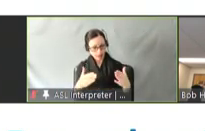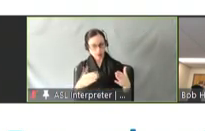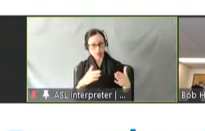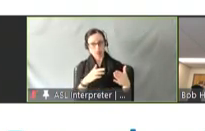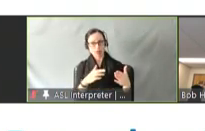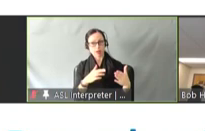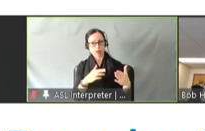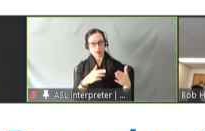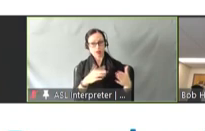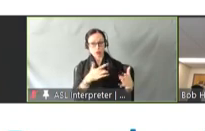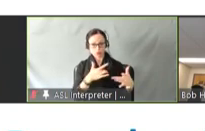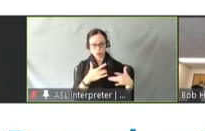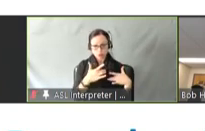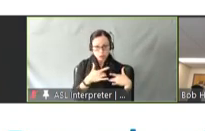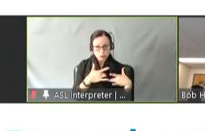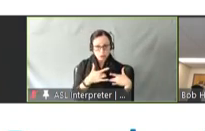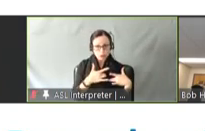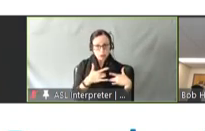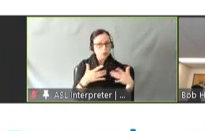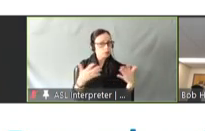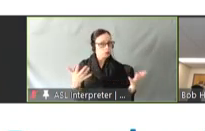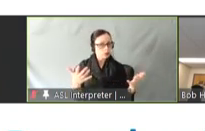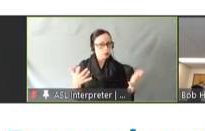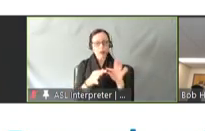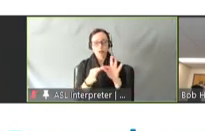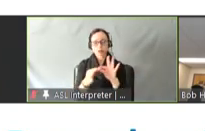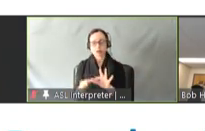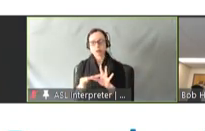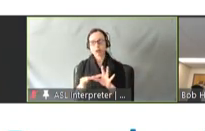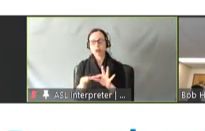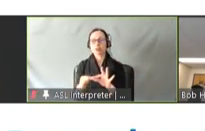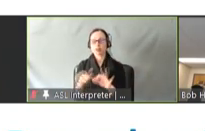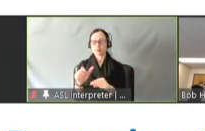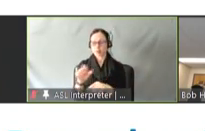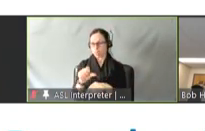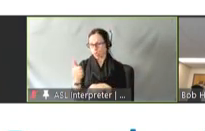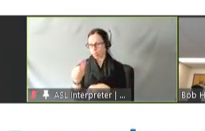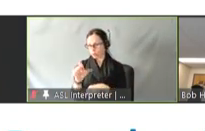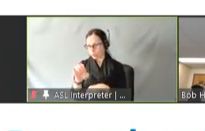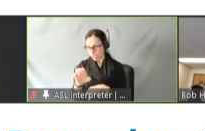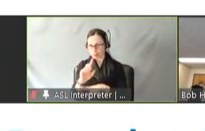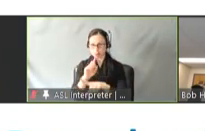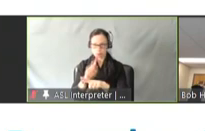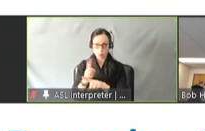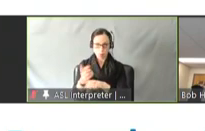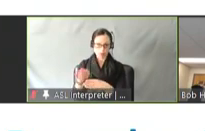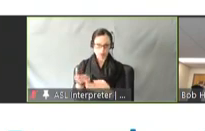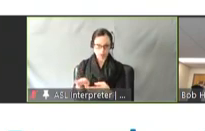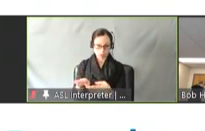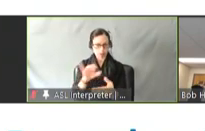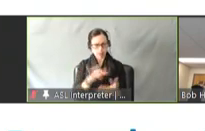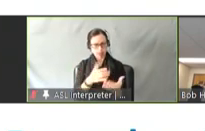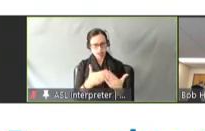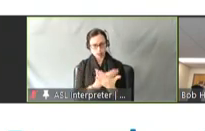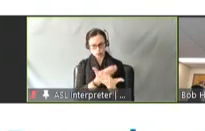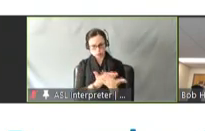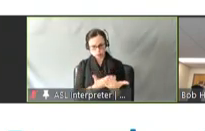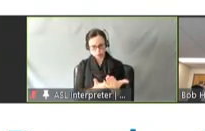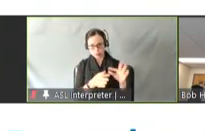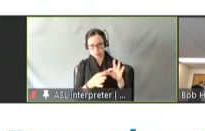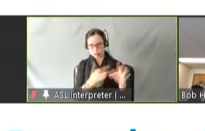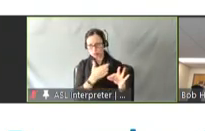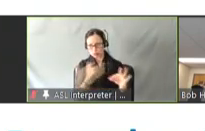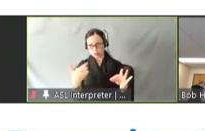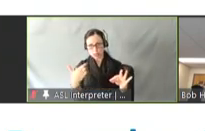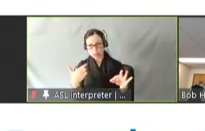However, the concern was raised over the additional cases and reported deaths. We felt that this new data on risk needed to put in